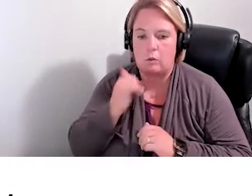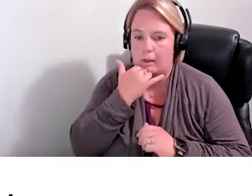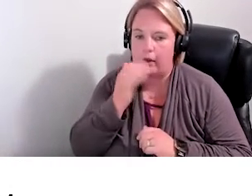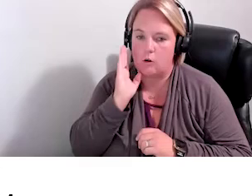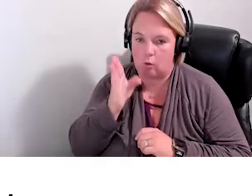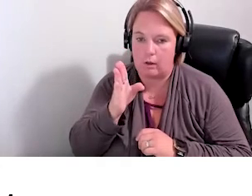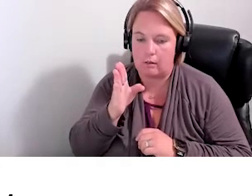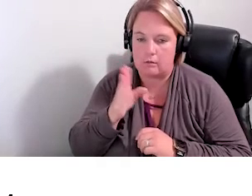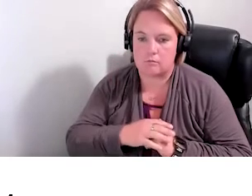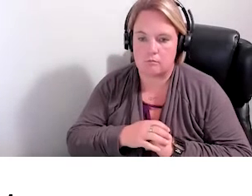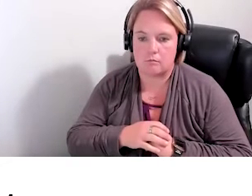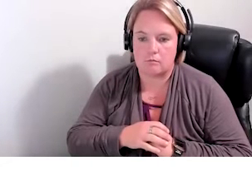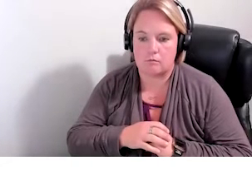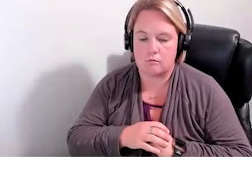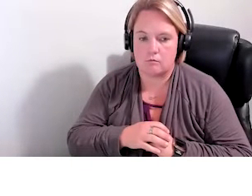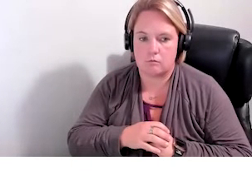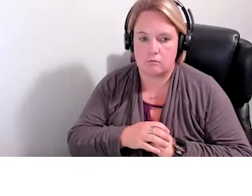if anything.